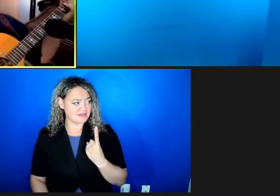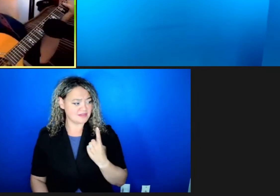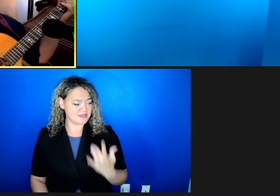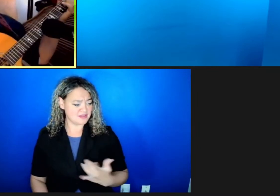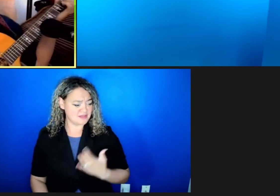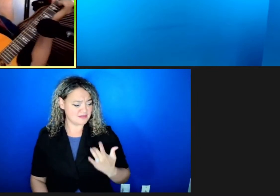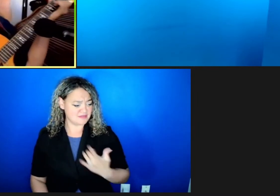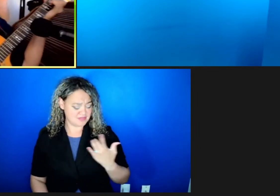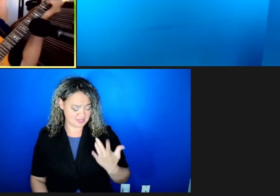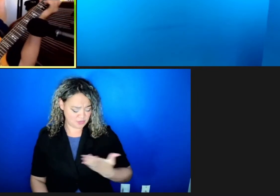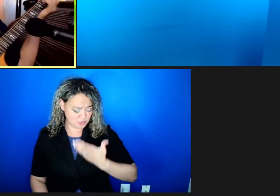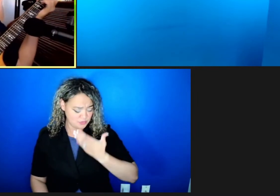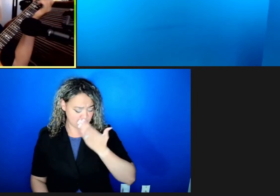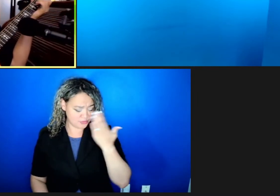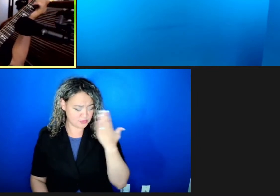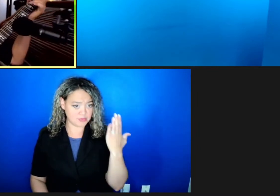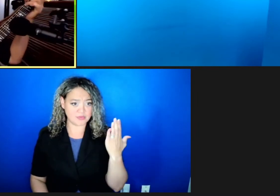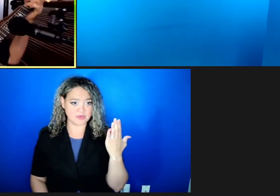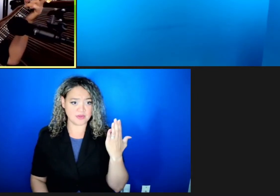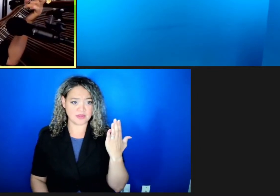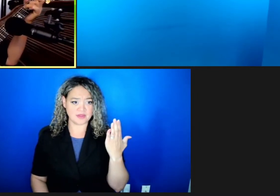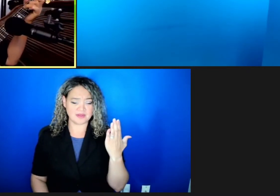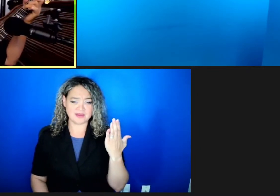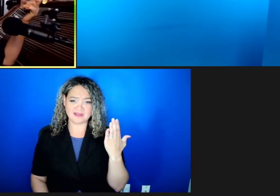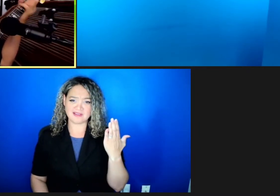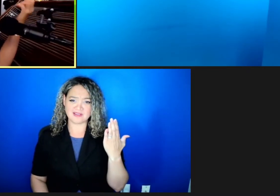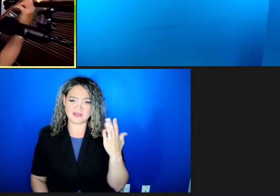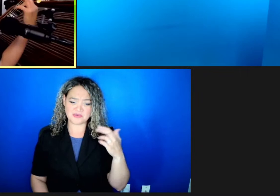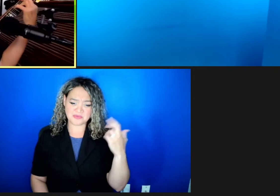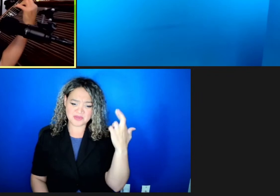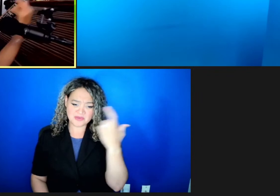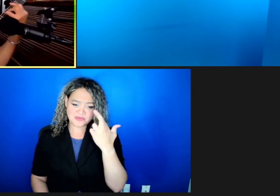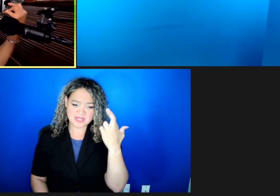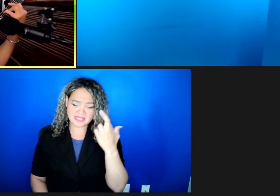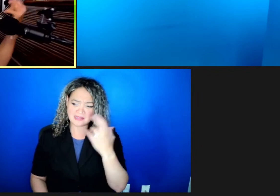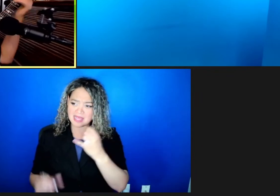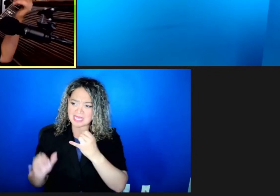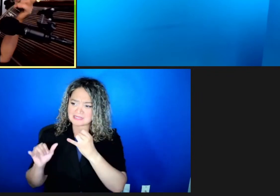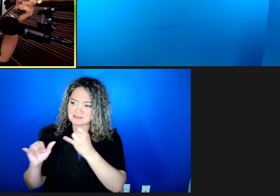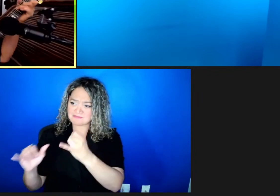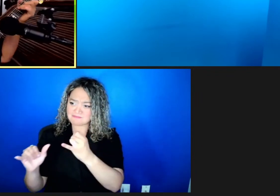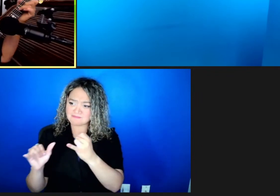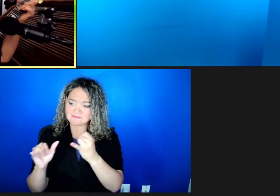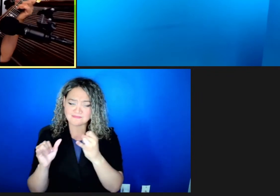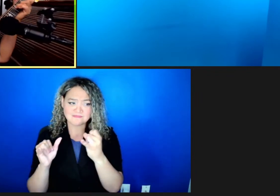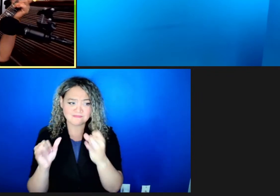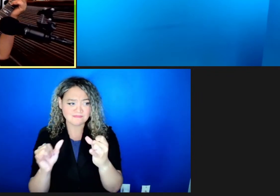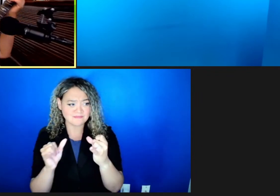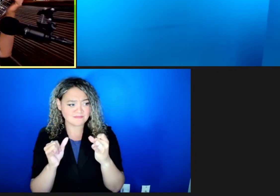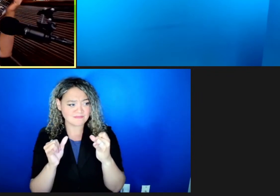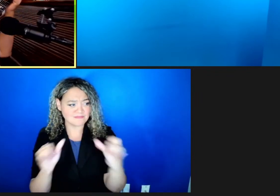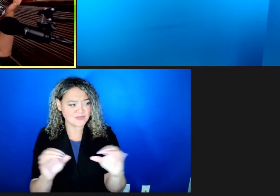hearts that we have much more in common than was keeping us apart.